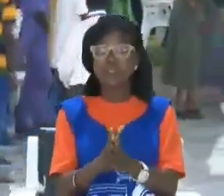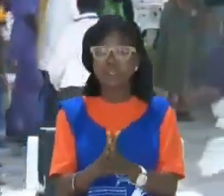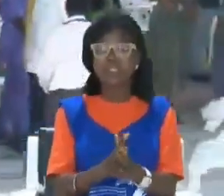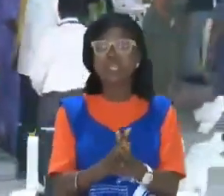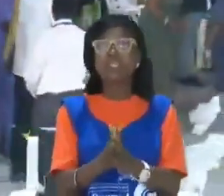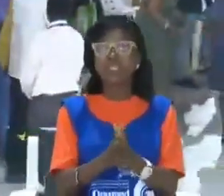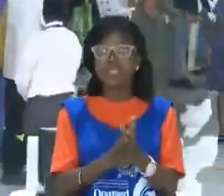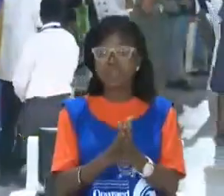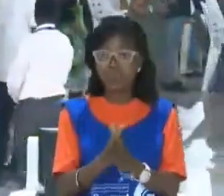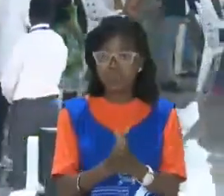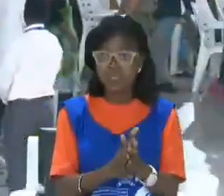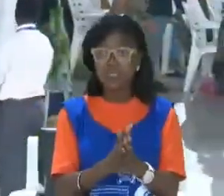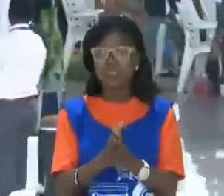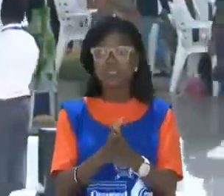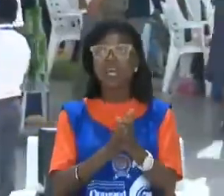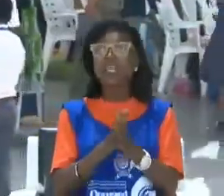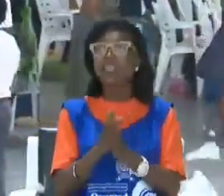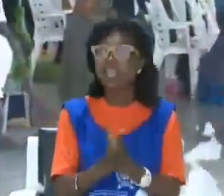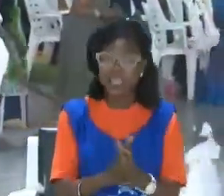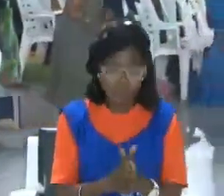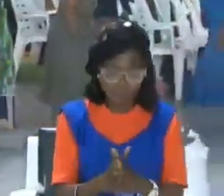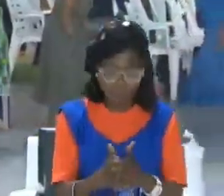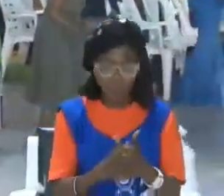Thank you.